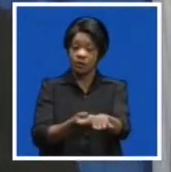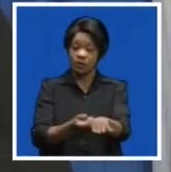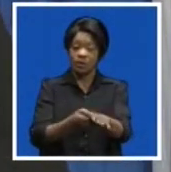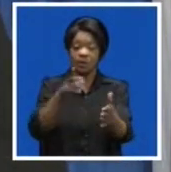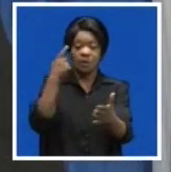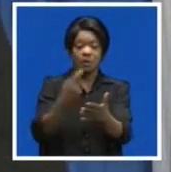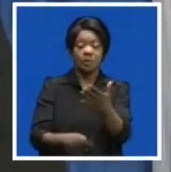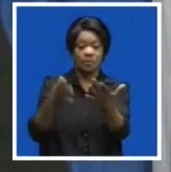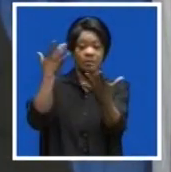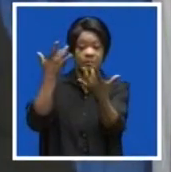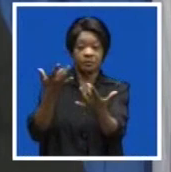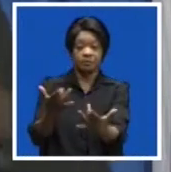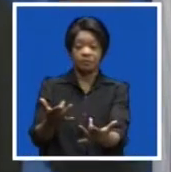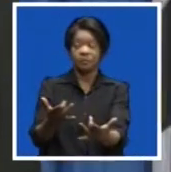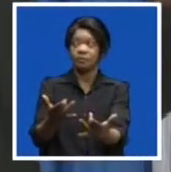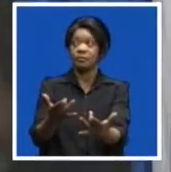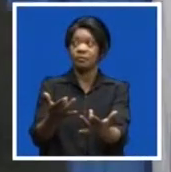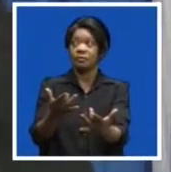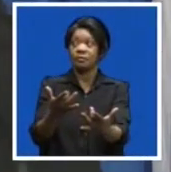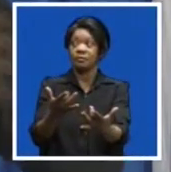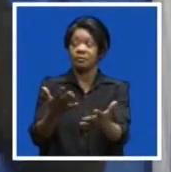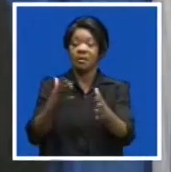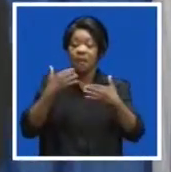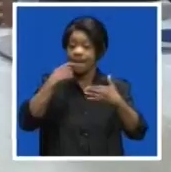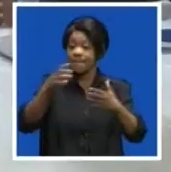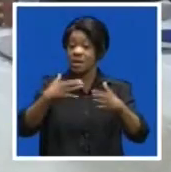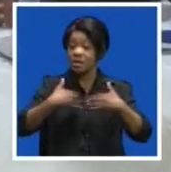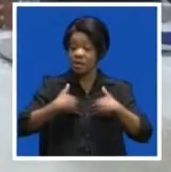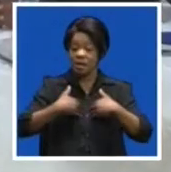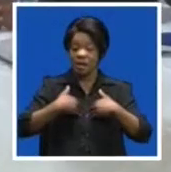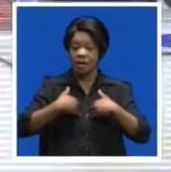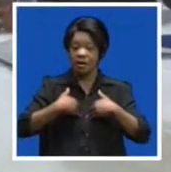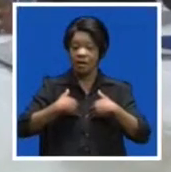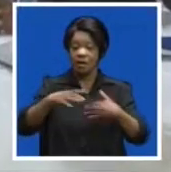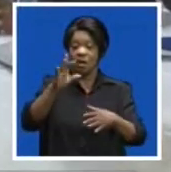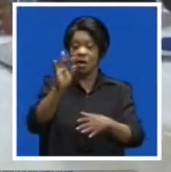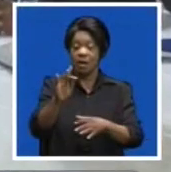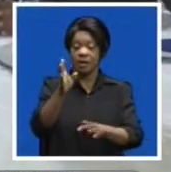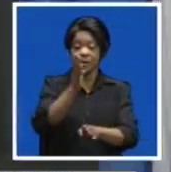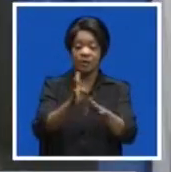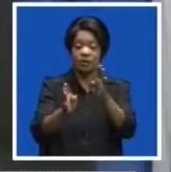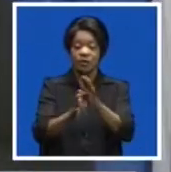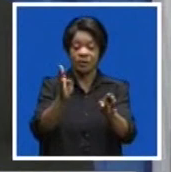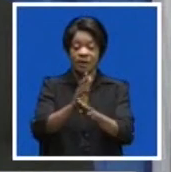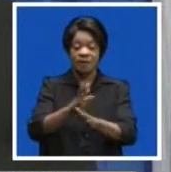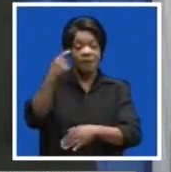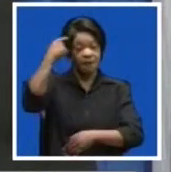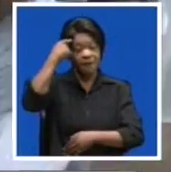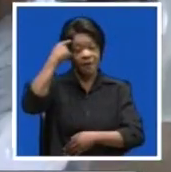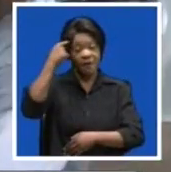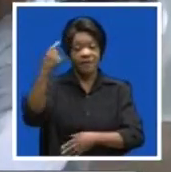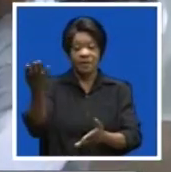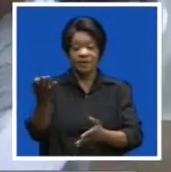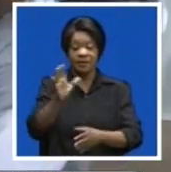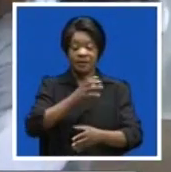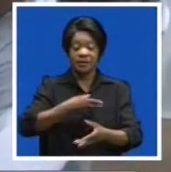the Department of Petroleum is to call a meeting with all the 8 contracted government suppliers and